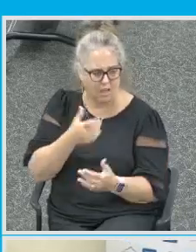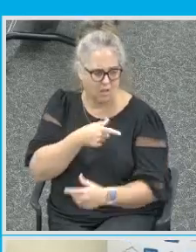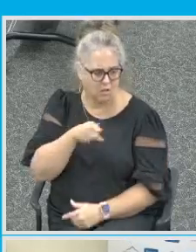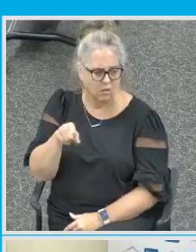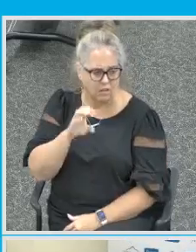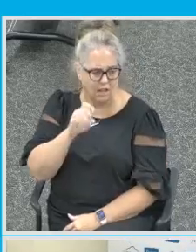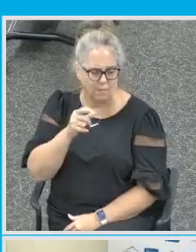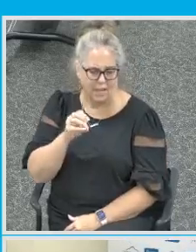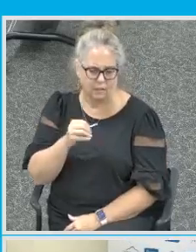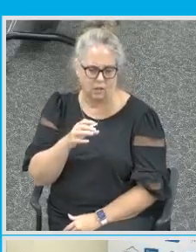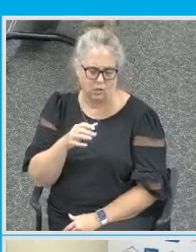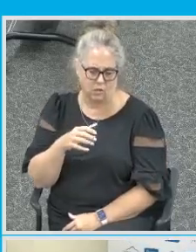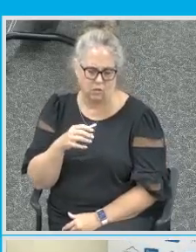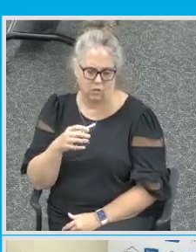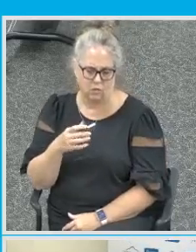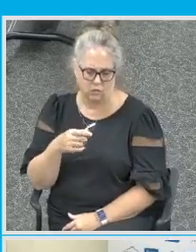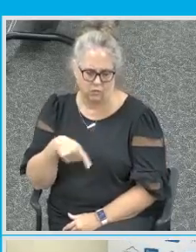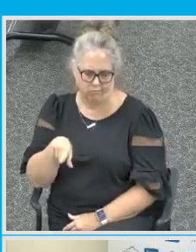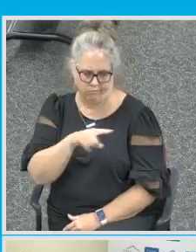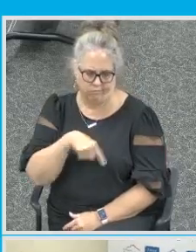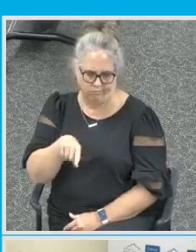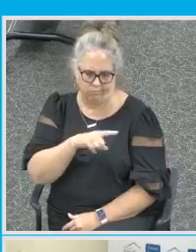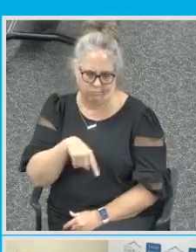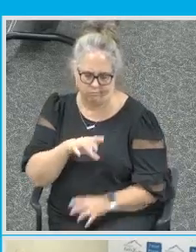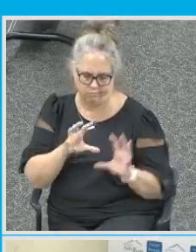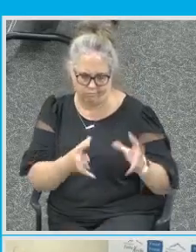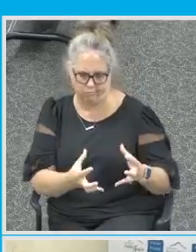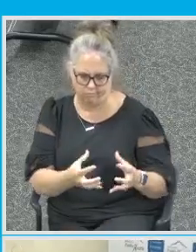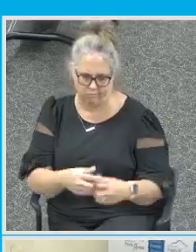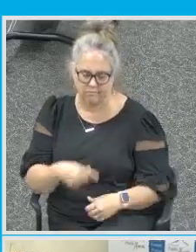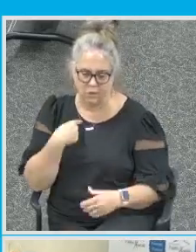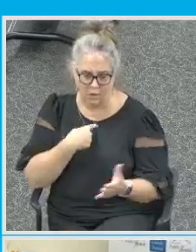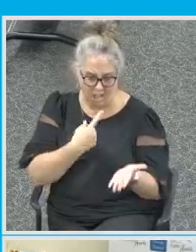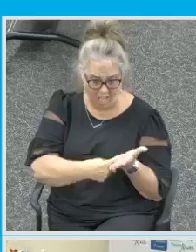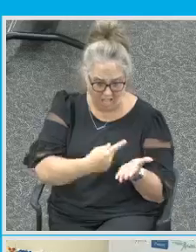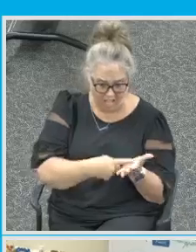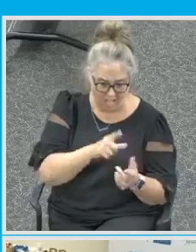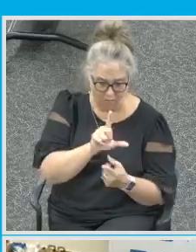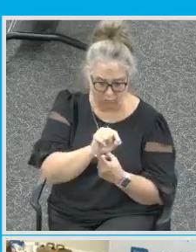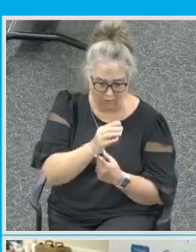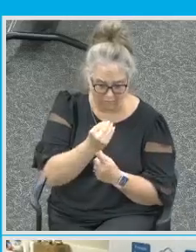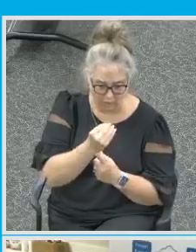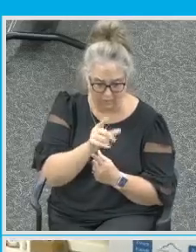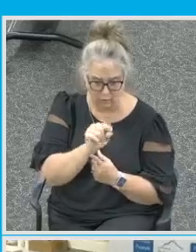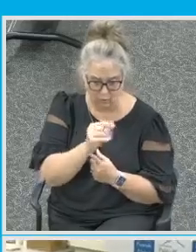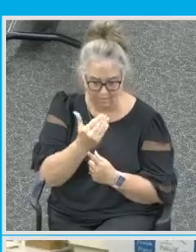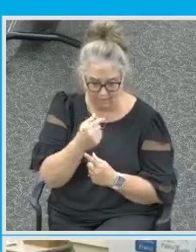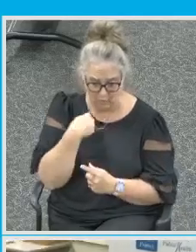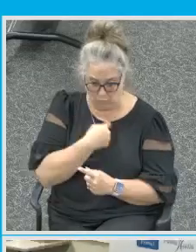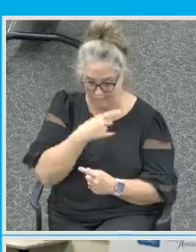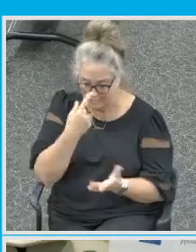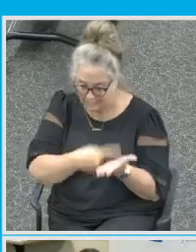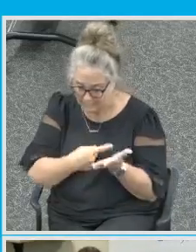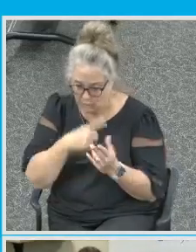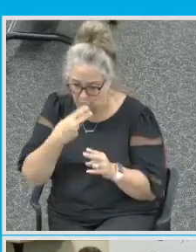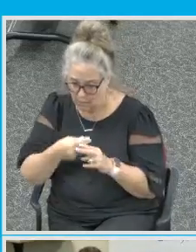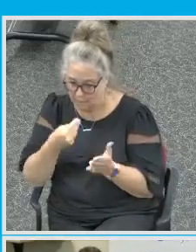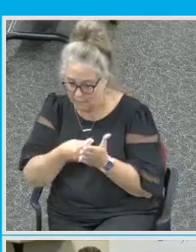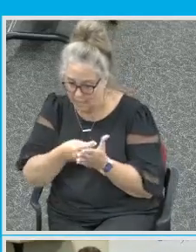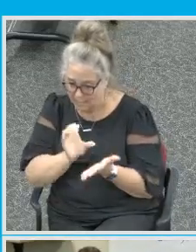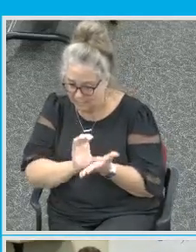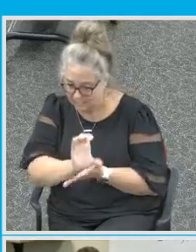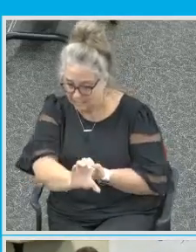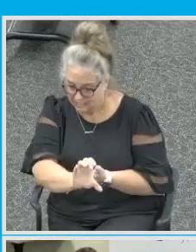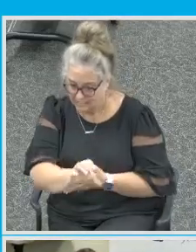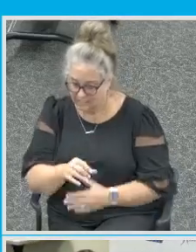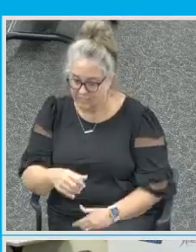2014, 2015, we were talking about funding around, because we didn't have a teen suicide prevention program, and we didn't have